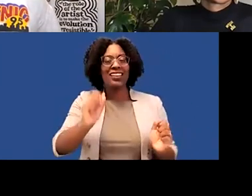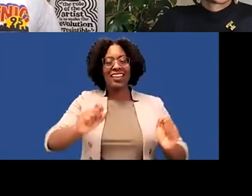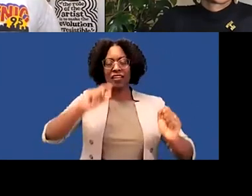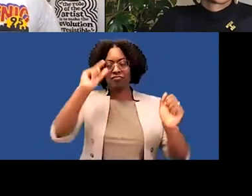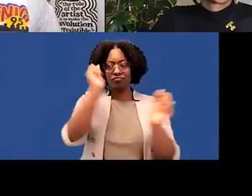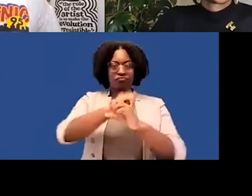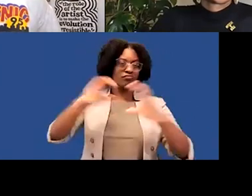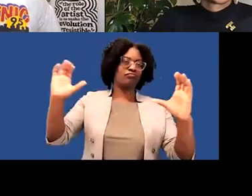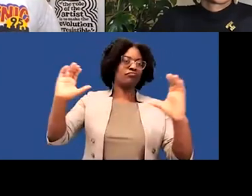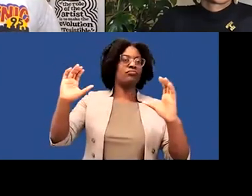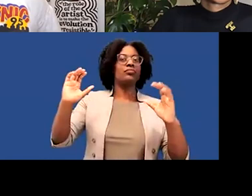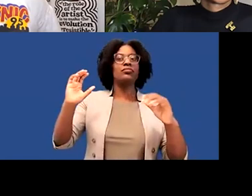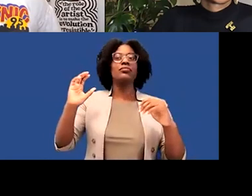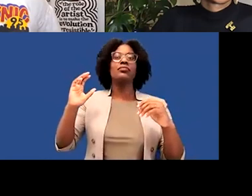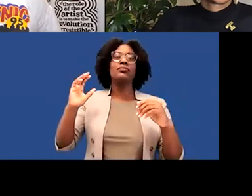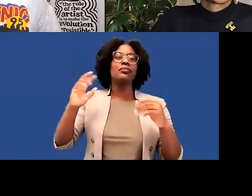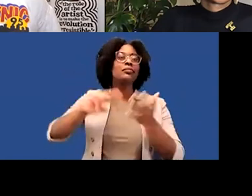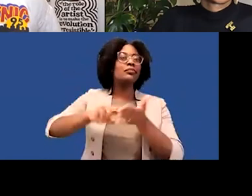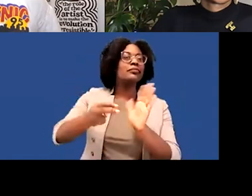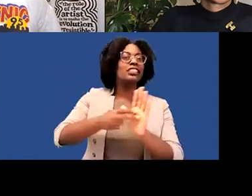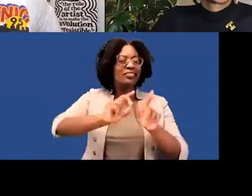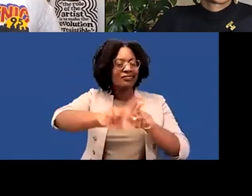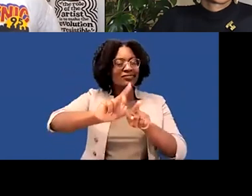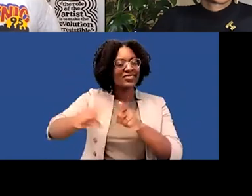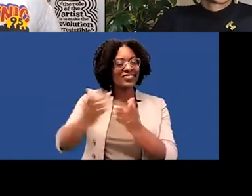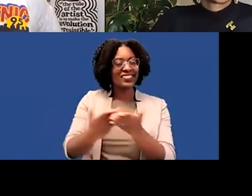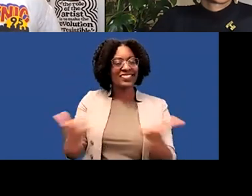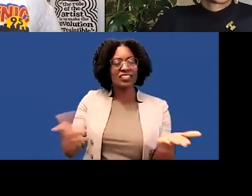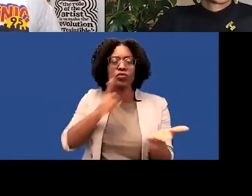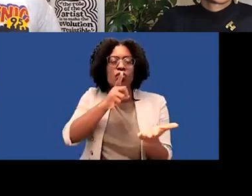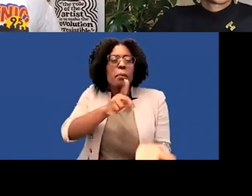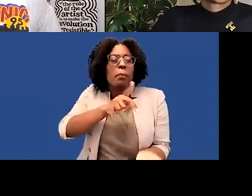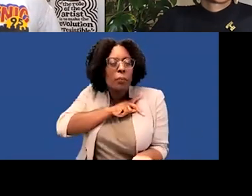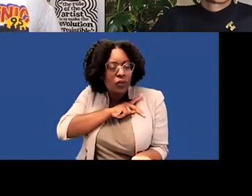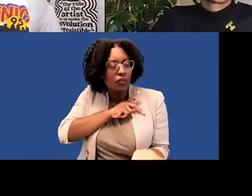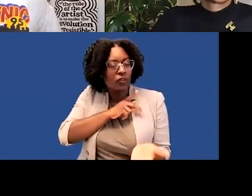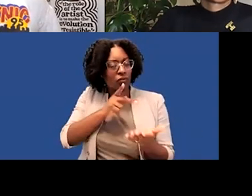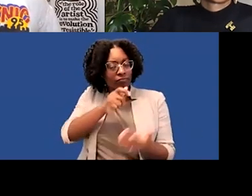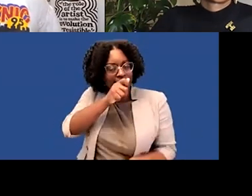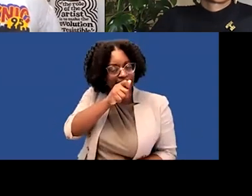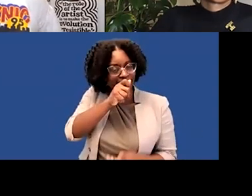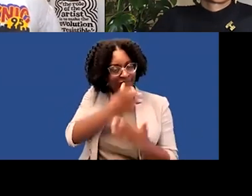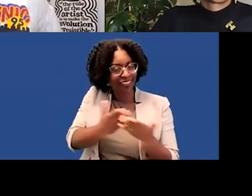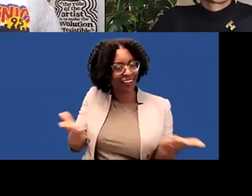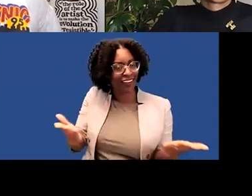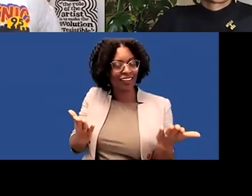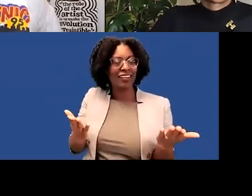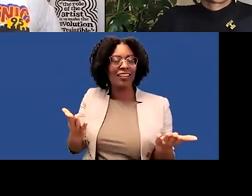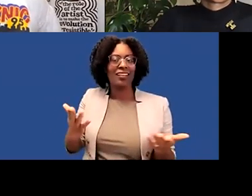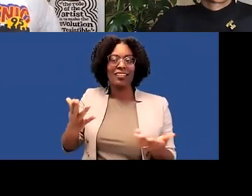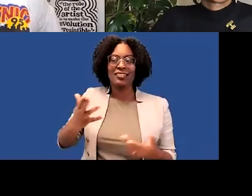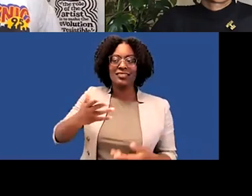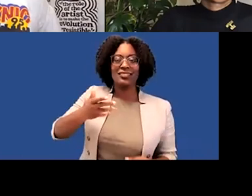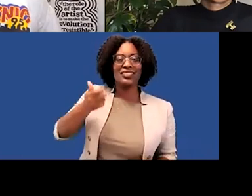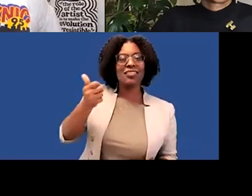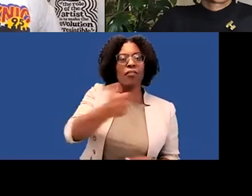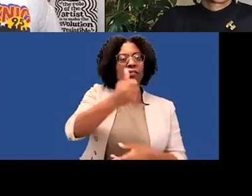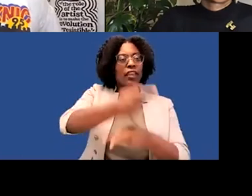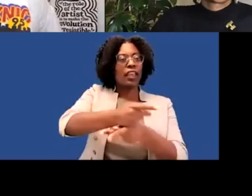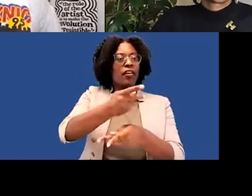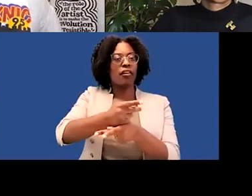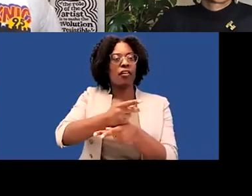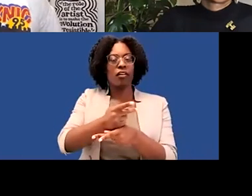that it's totally personal and private, and we all get to figure out what it looks like for us and start with an origin